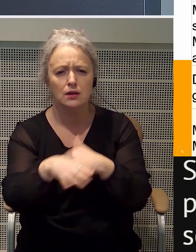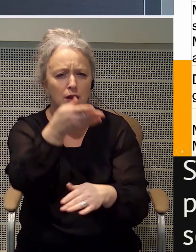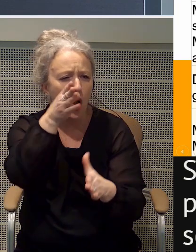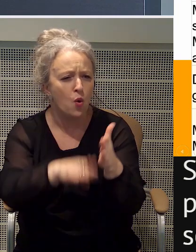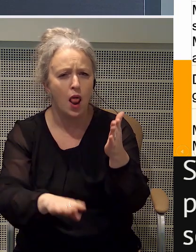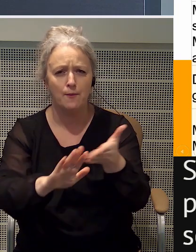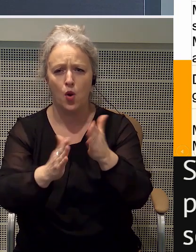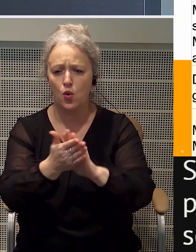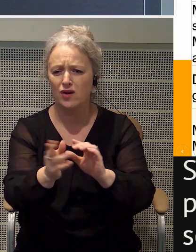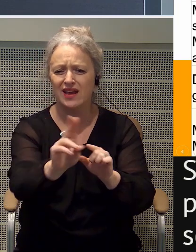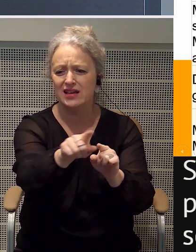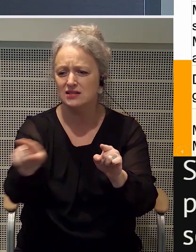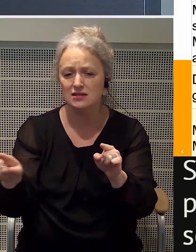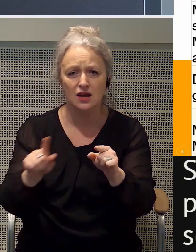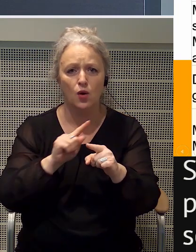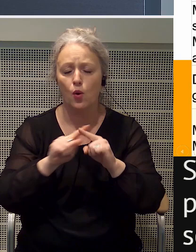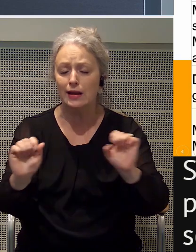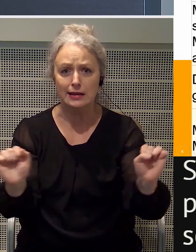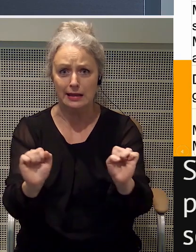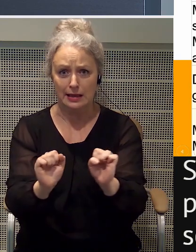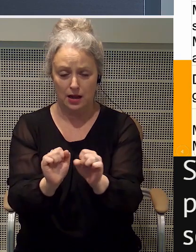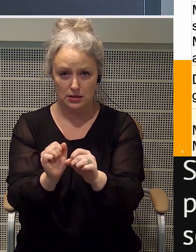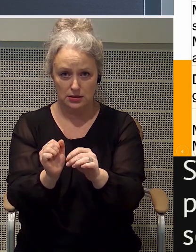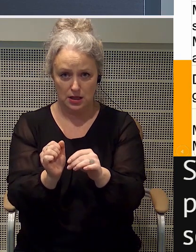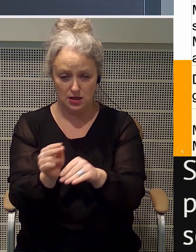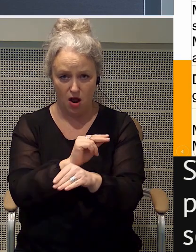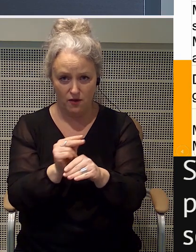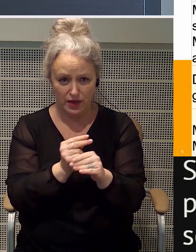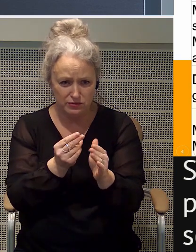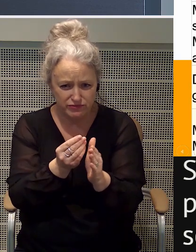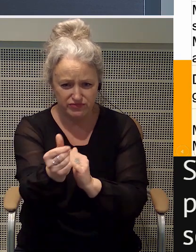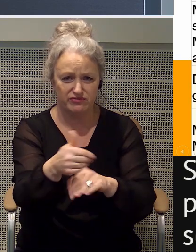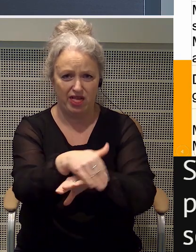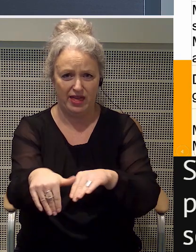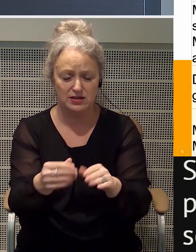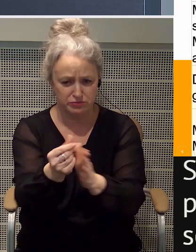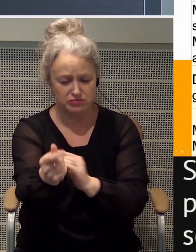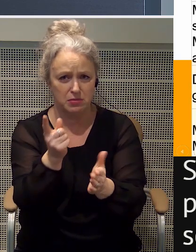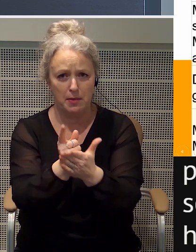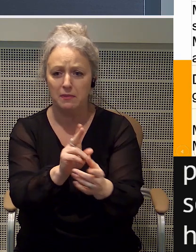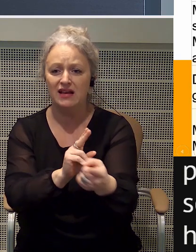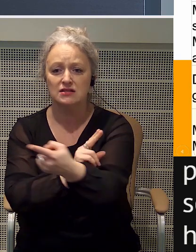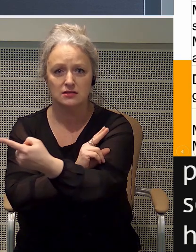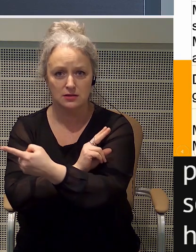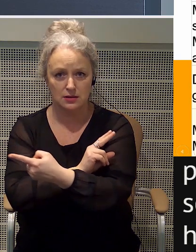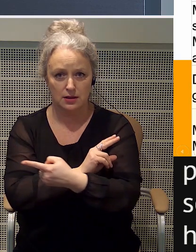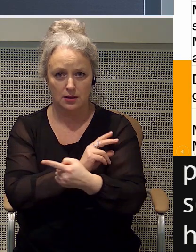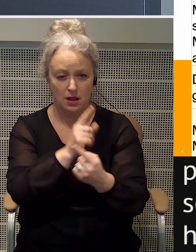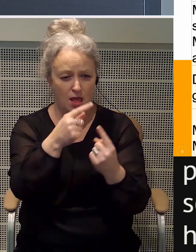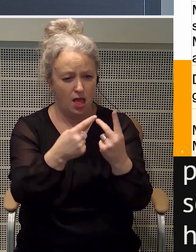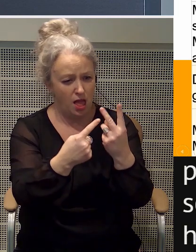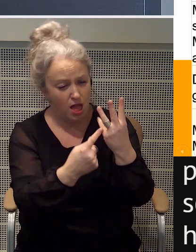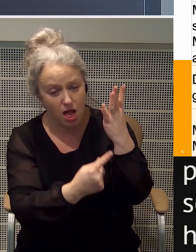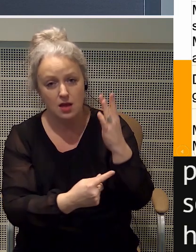to make a priority list. I know it sounds bad, but we wanted to have an overview